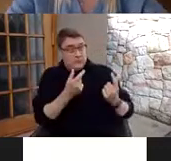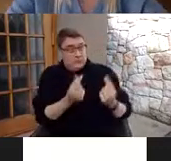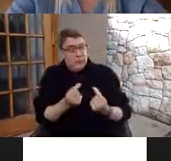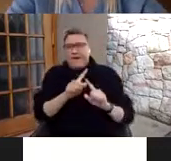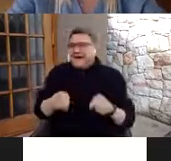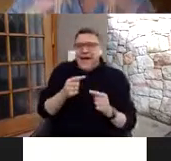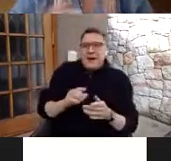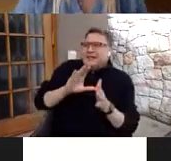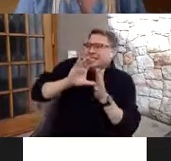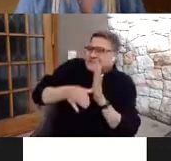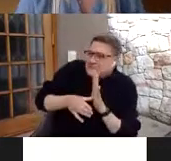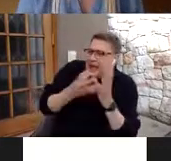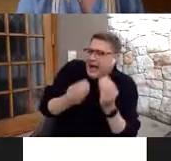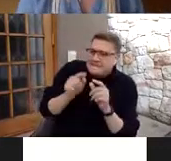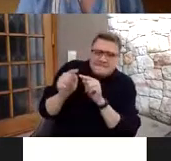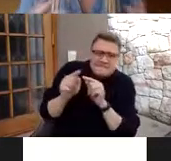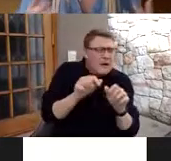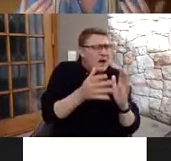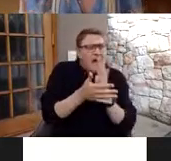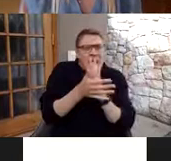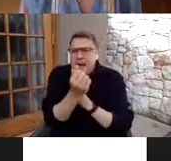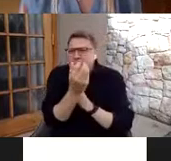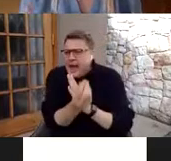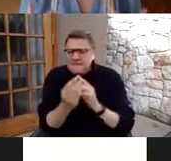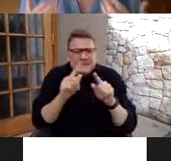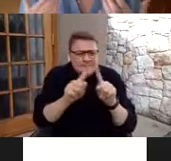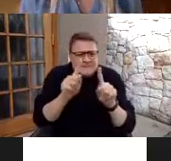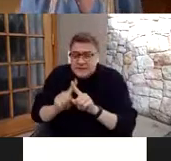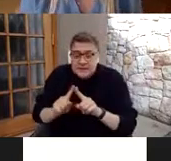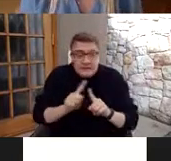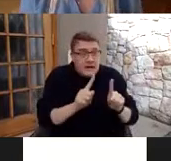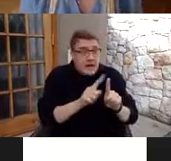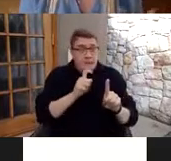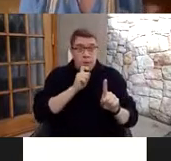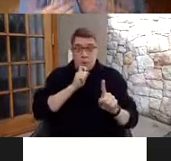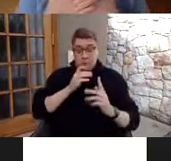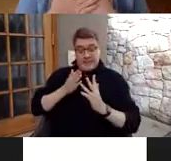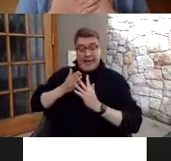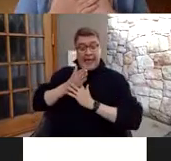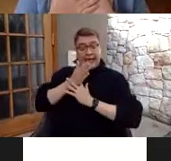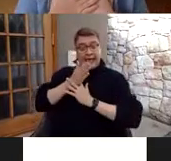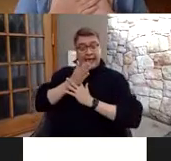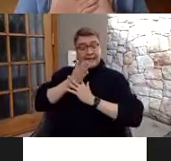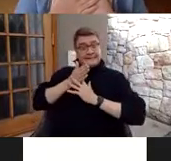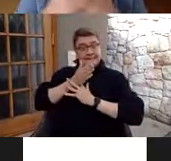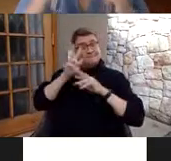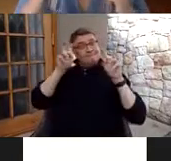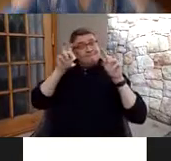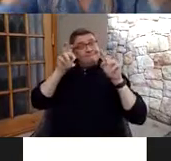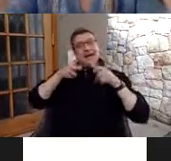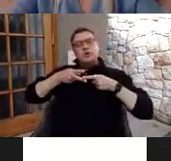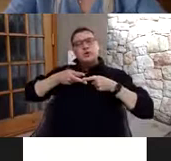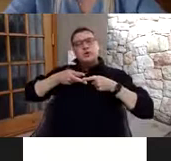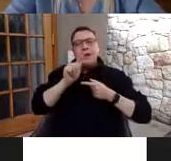different abilities, when we use accessibility as a tool, it allows us to be able to